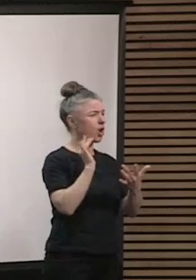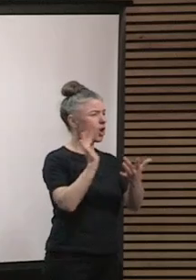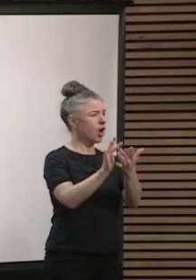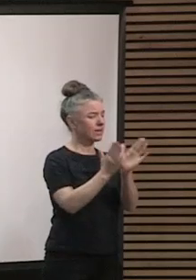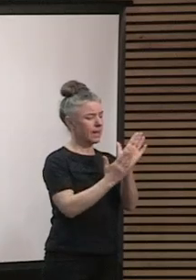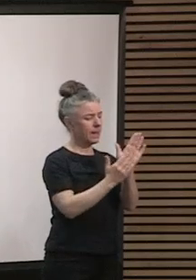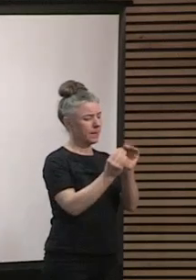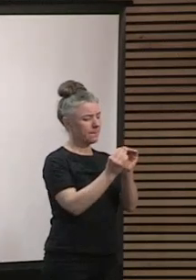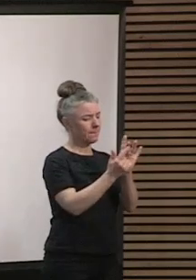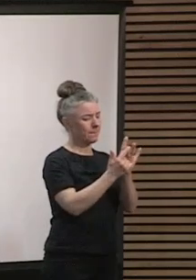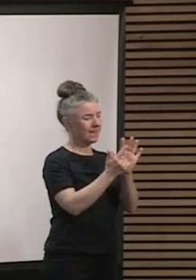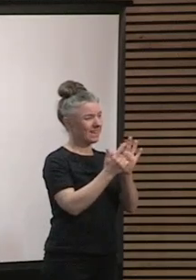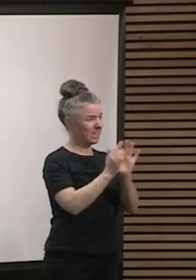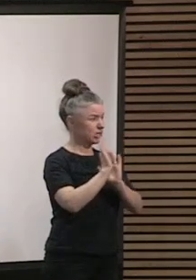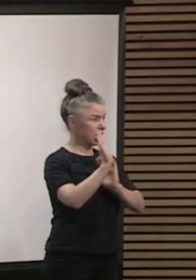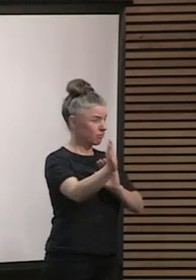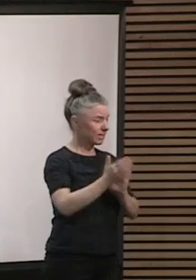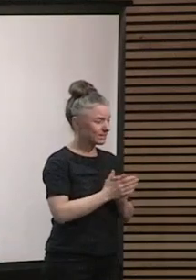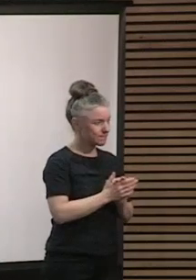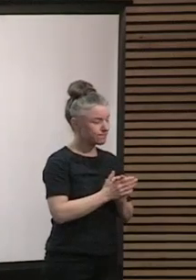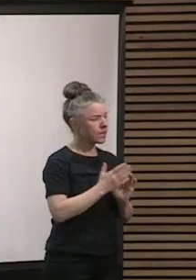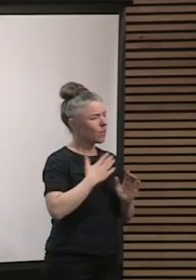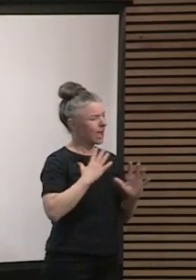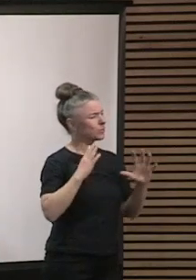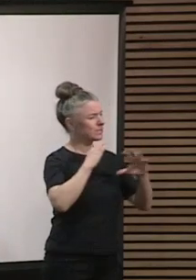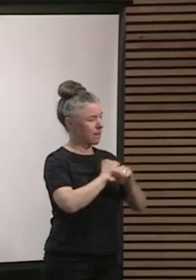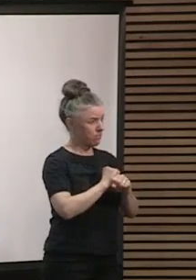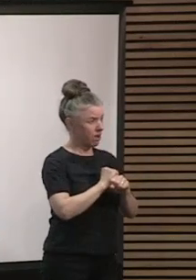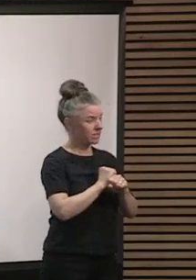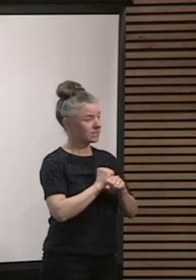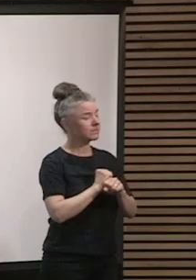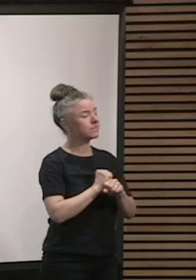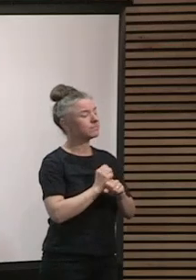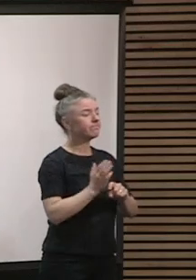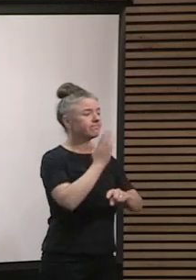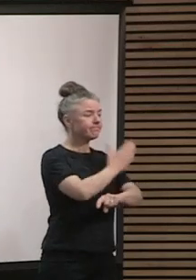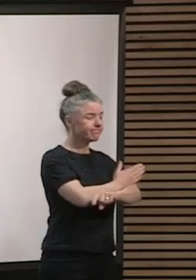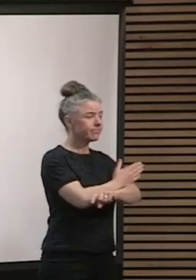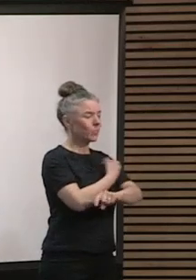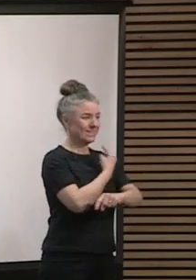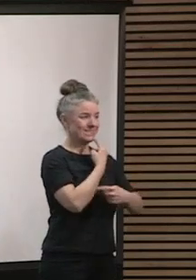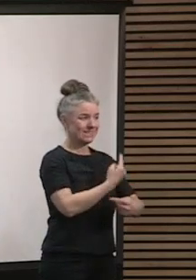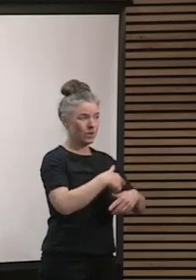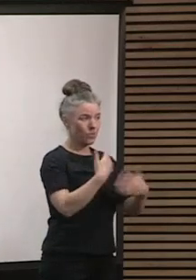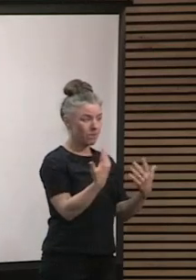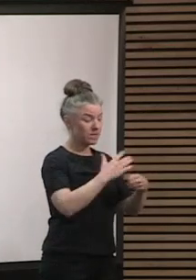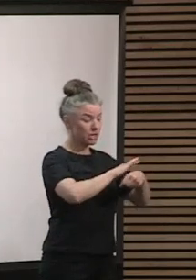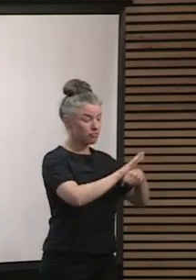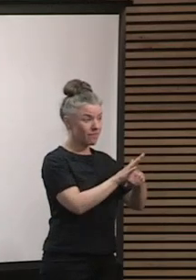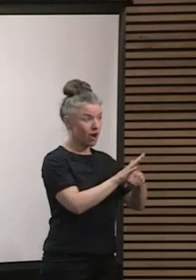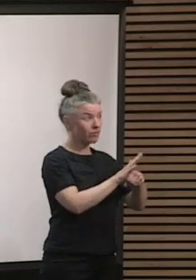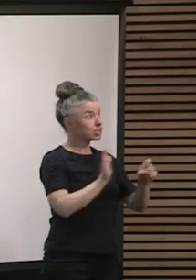To summarise, as we have said from the start, our overall COVID-19 strategy remains